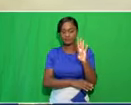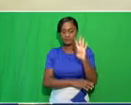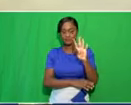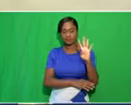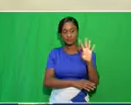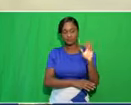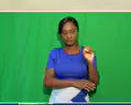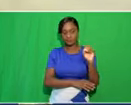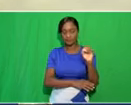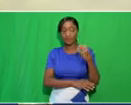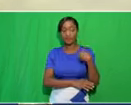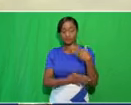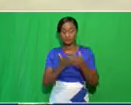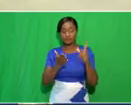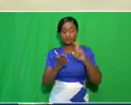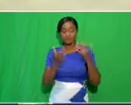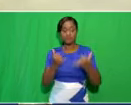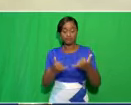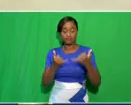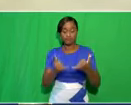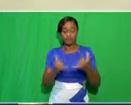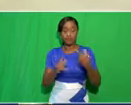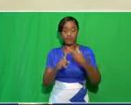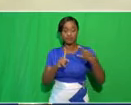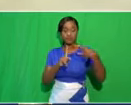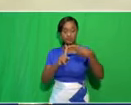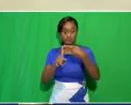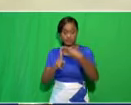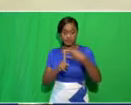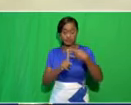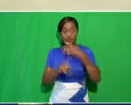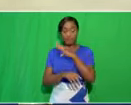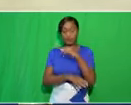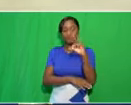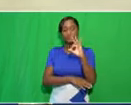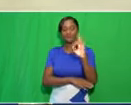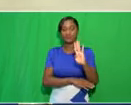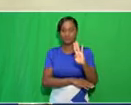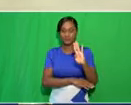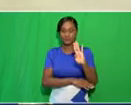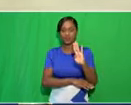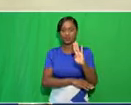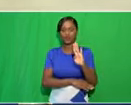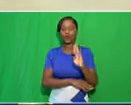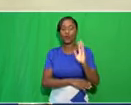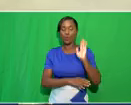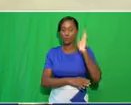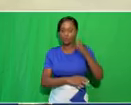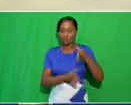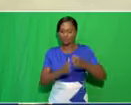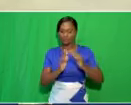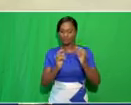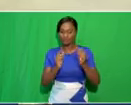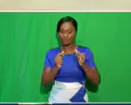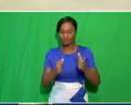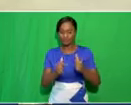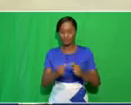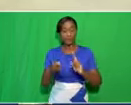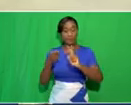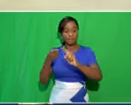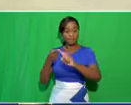7760440. We do have some questions, however, some Zoom questions as well as Facebook, and we go through them as quickly as possible. So the